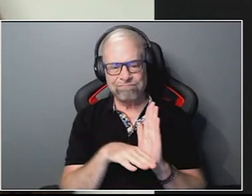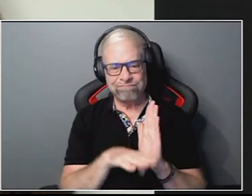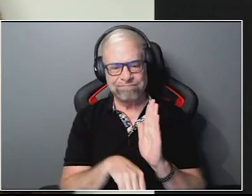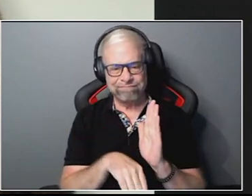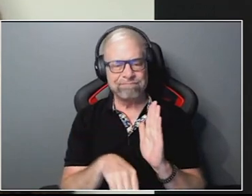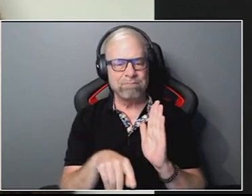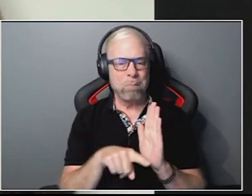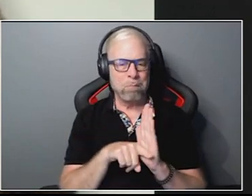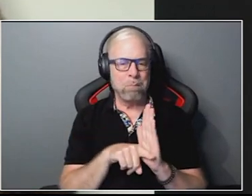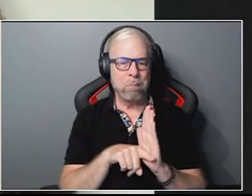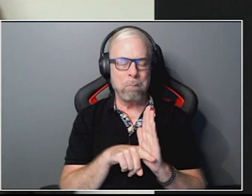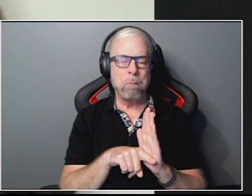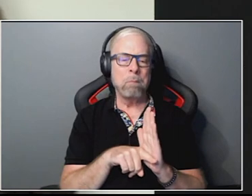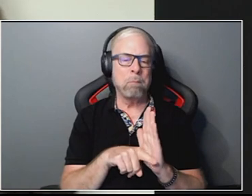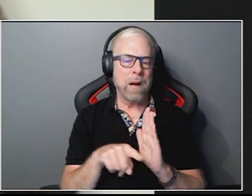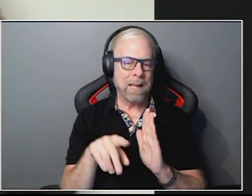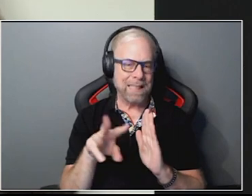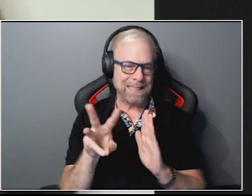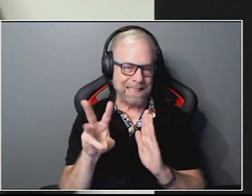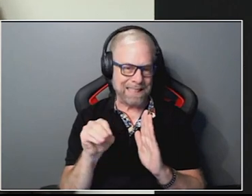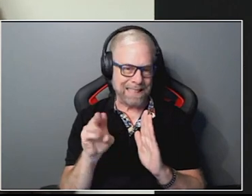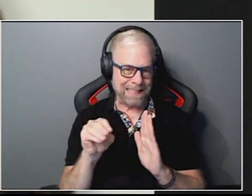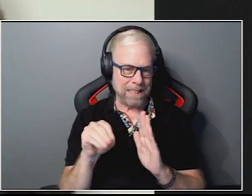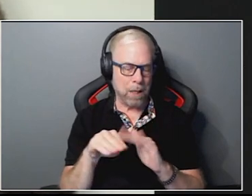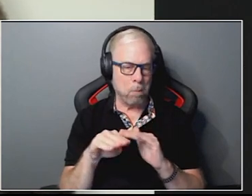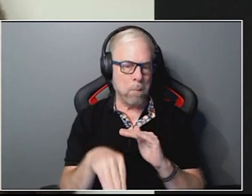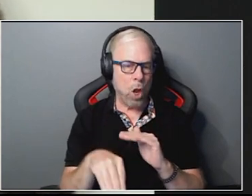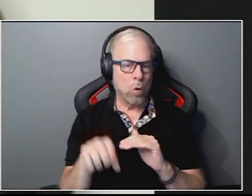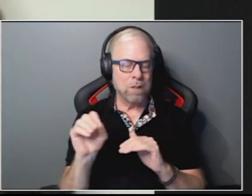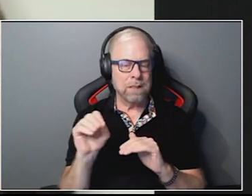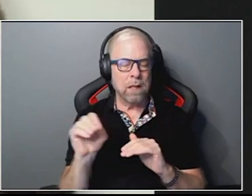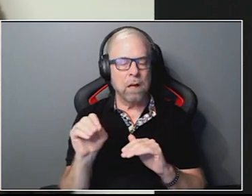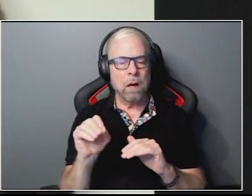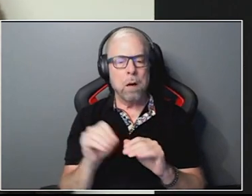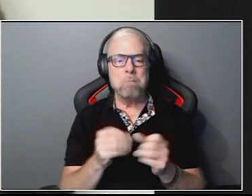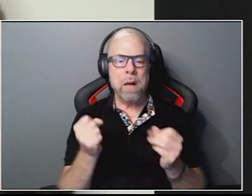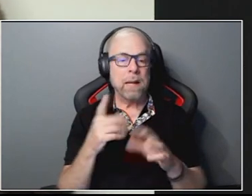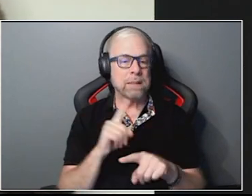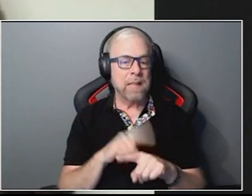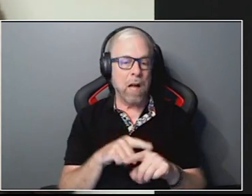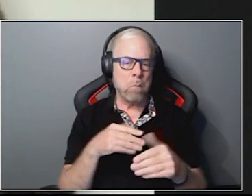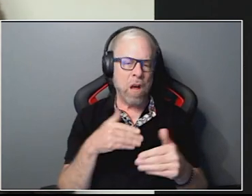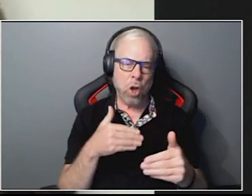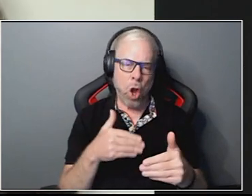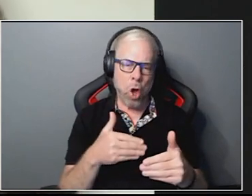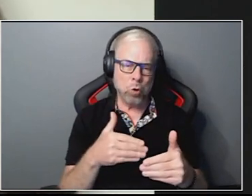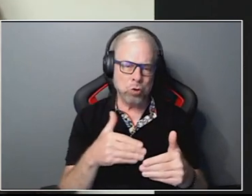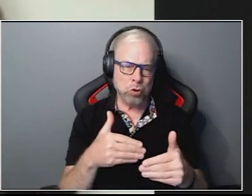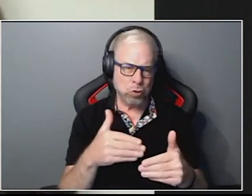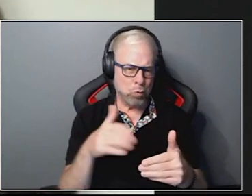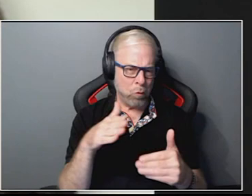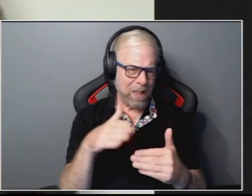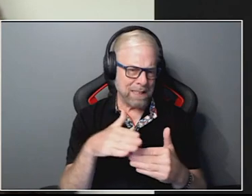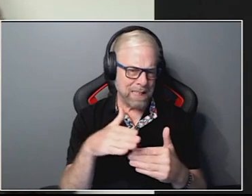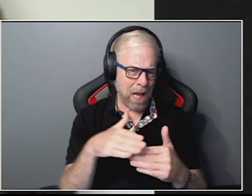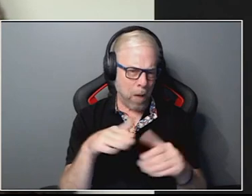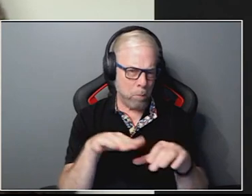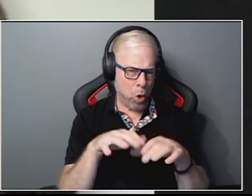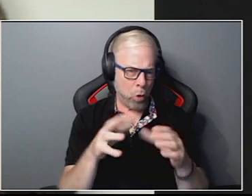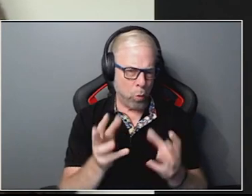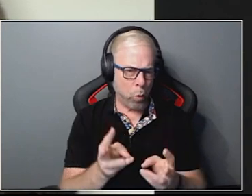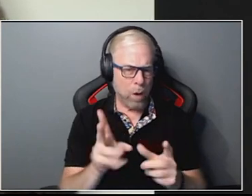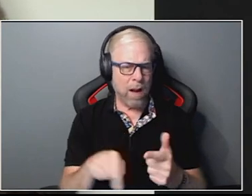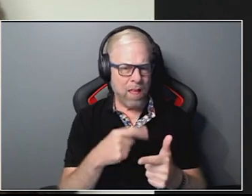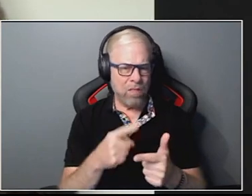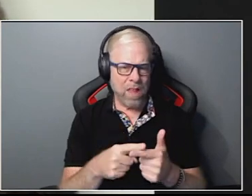were many times. As a matter of fact, the closer to the top of the world we traveled, the colder it